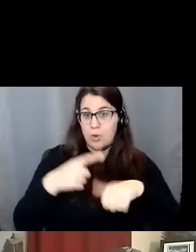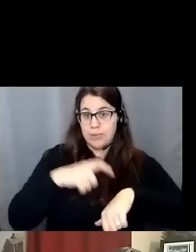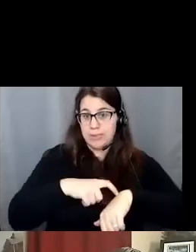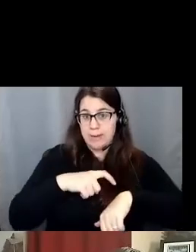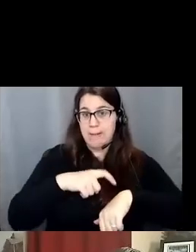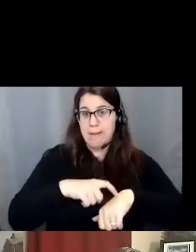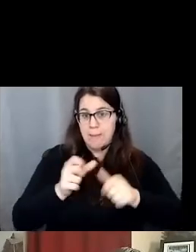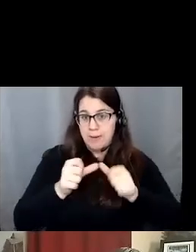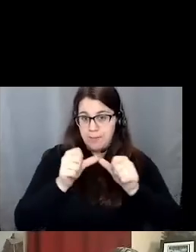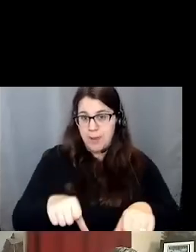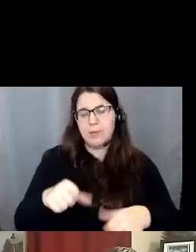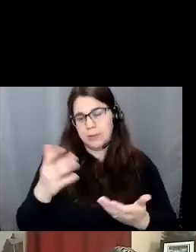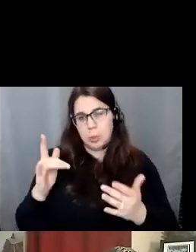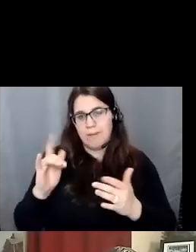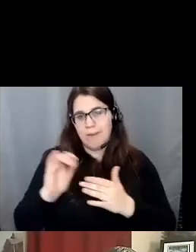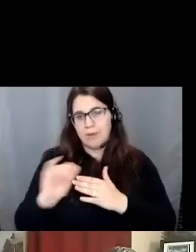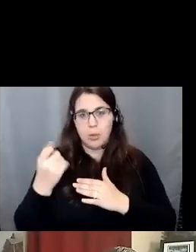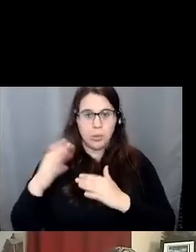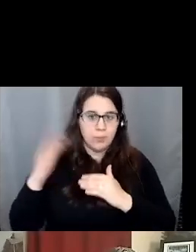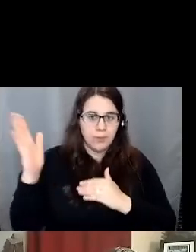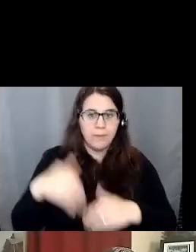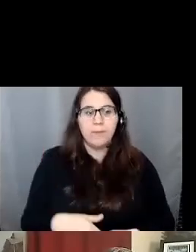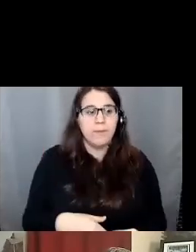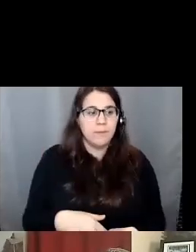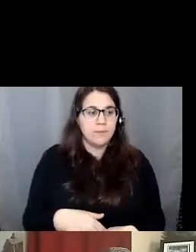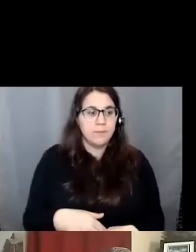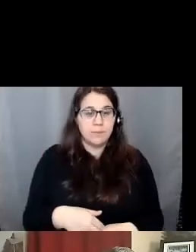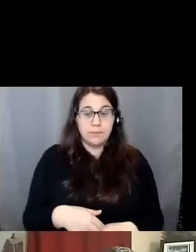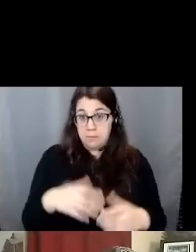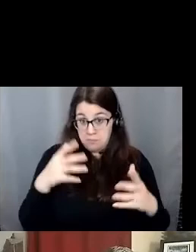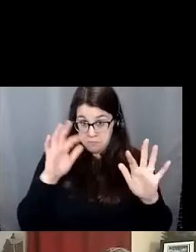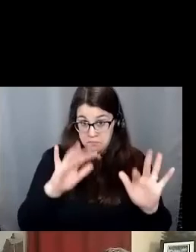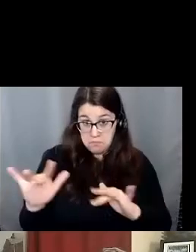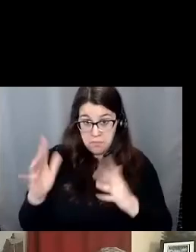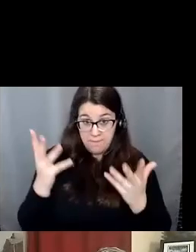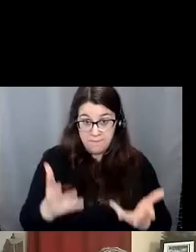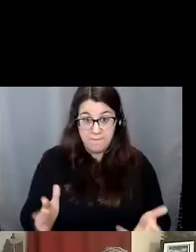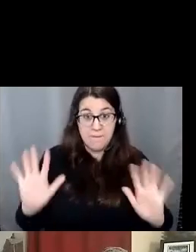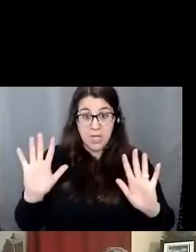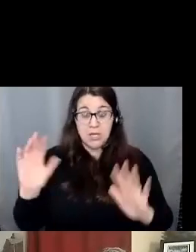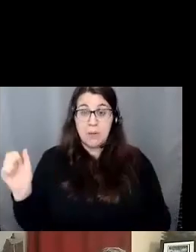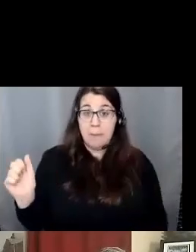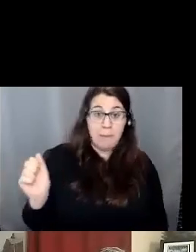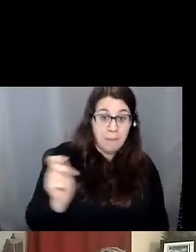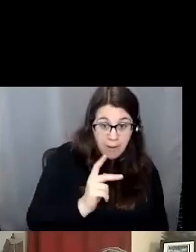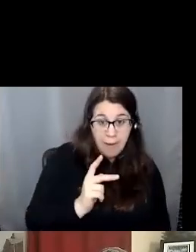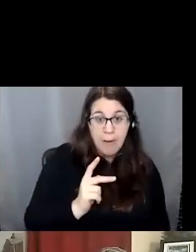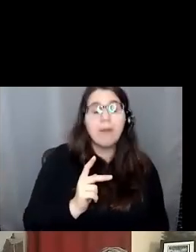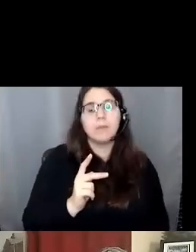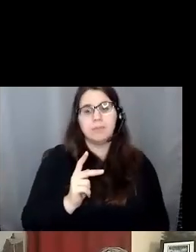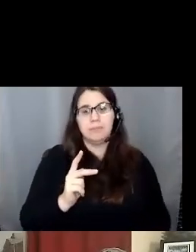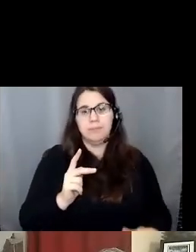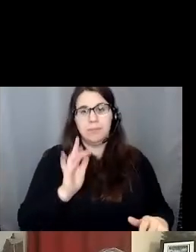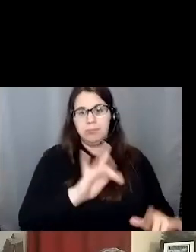was mentioned by Roxanne. And once you've finished all of that, you can come back in and it will let you into the dashboard,